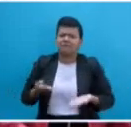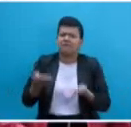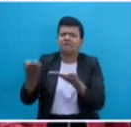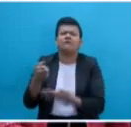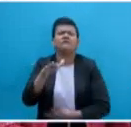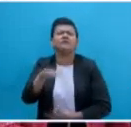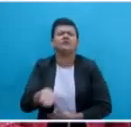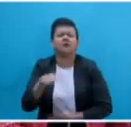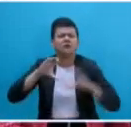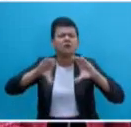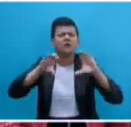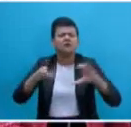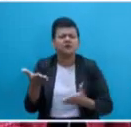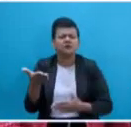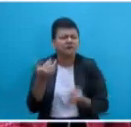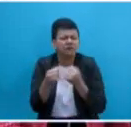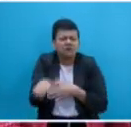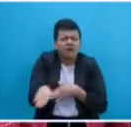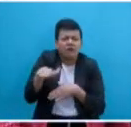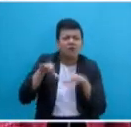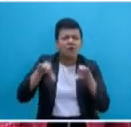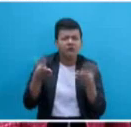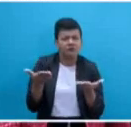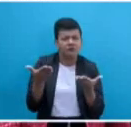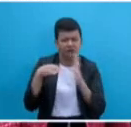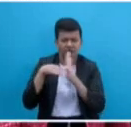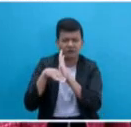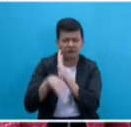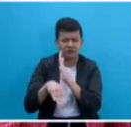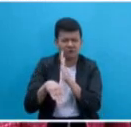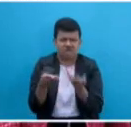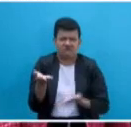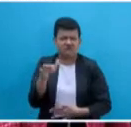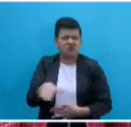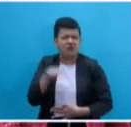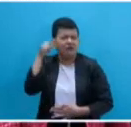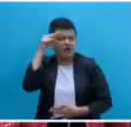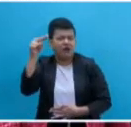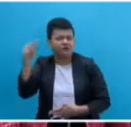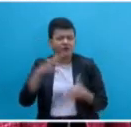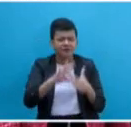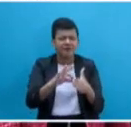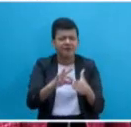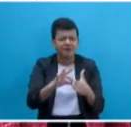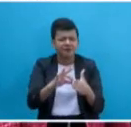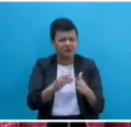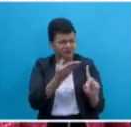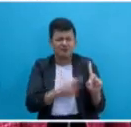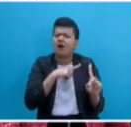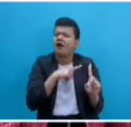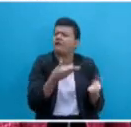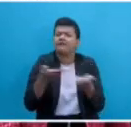poor leadership, and above all, Mr. Speaker, sir, poor national leadership that has failed to give them a nation and